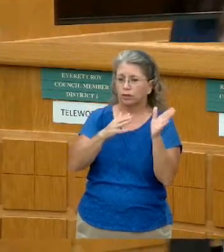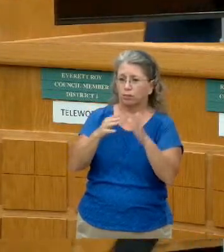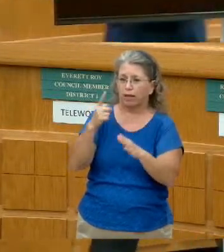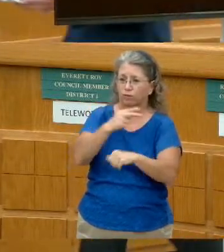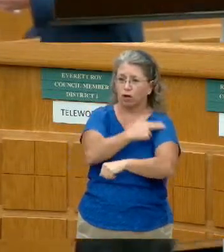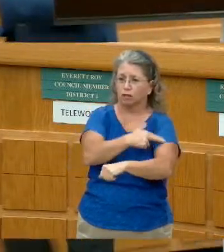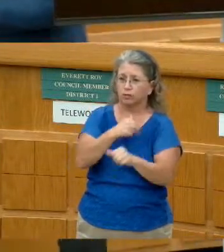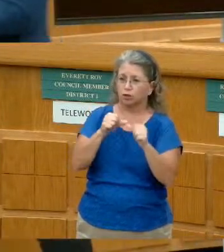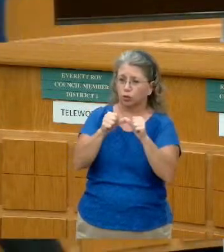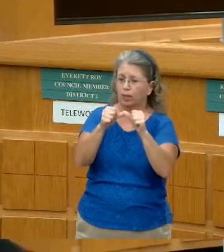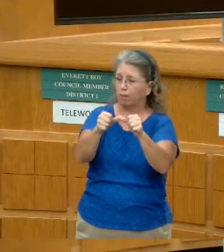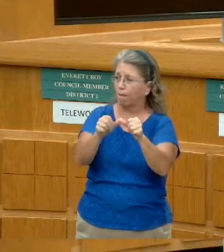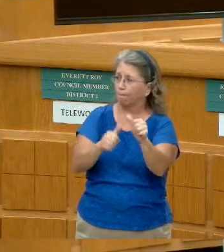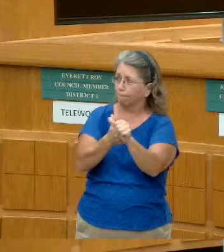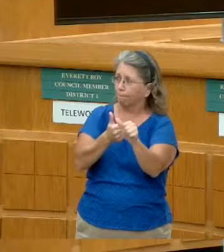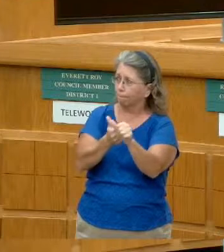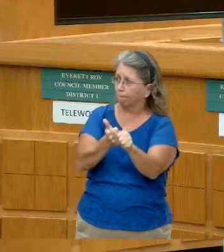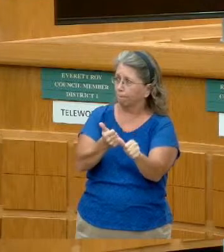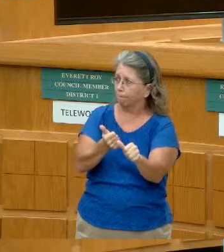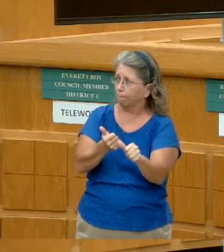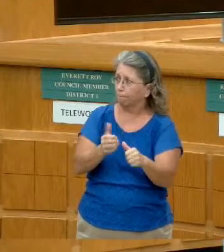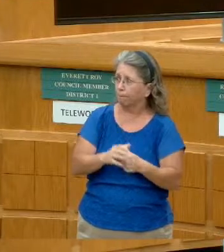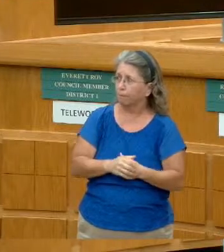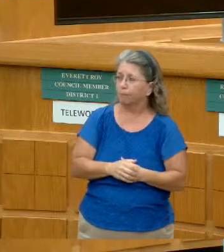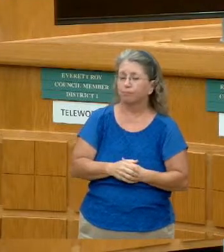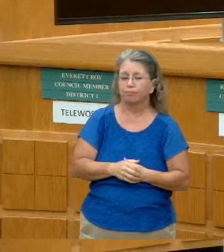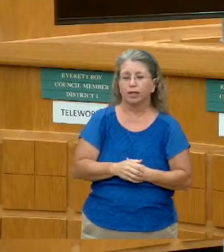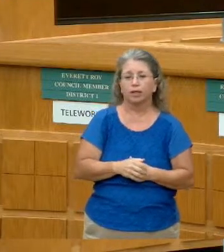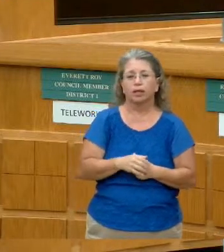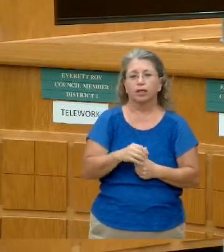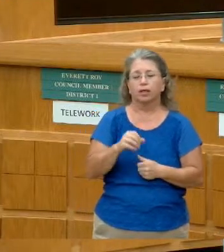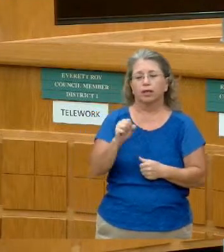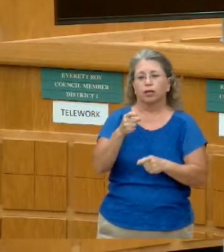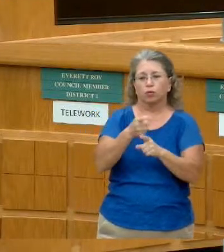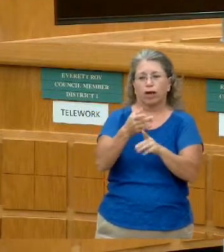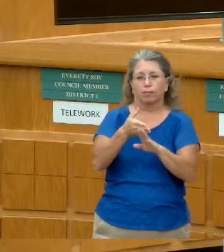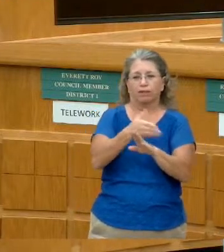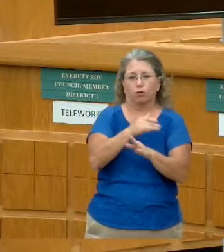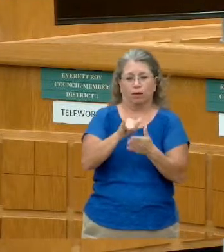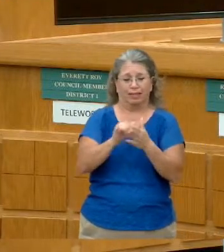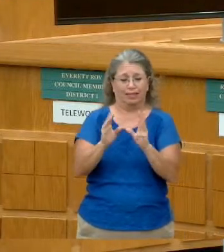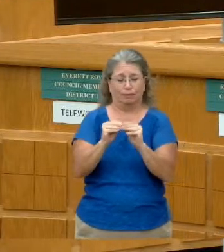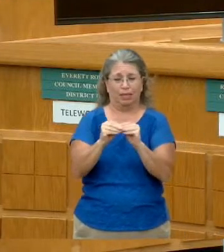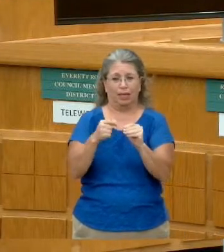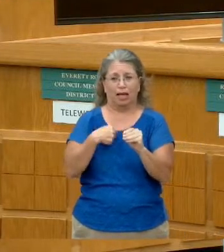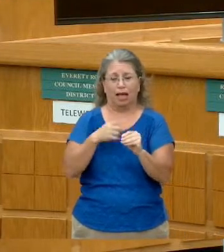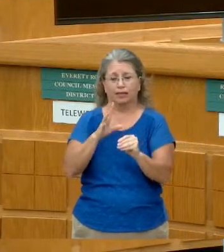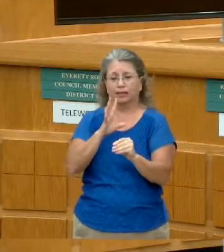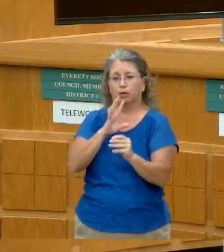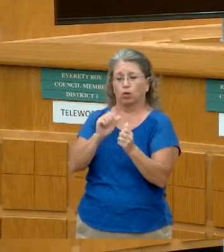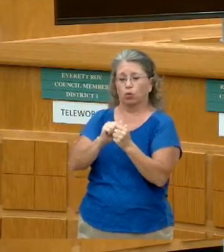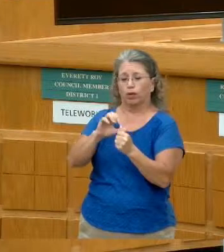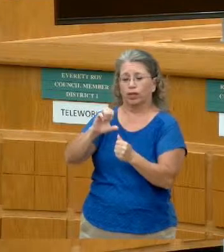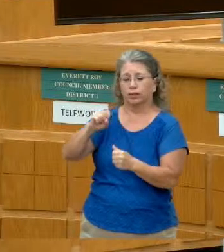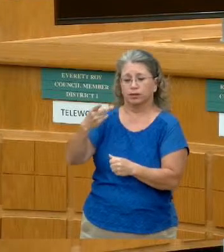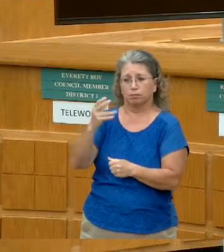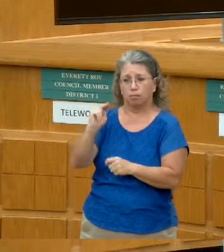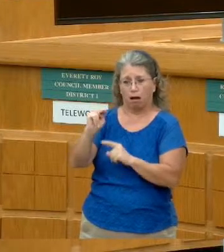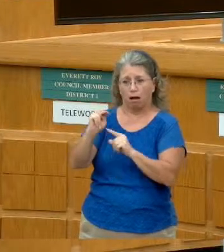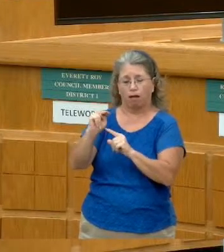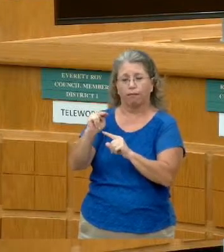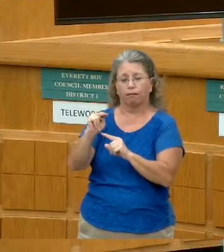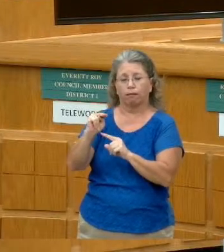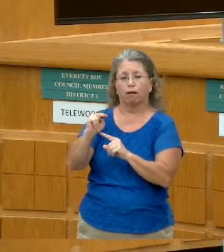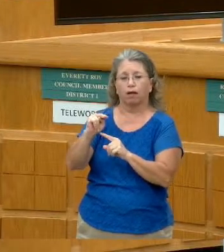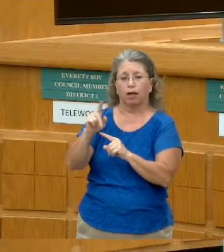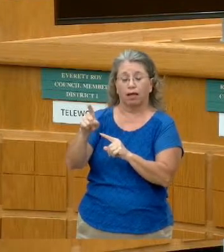hospitalizations? So right before this press briefing, I had the opportunity to speak with Christus Spawn, and they are the ones carrying, I